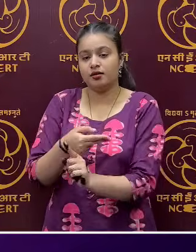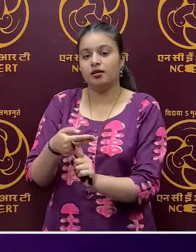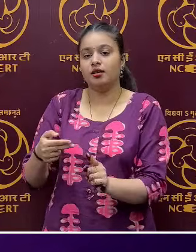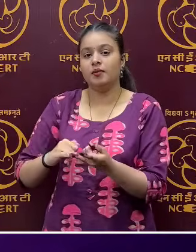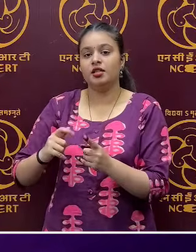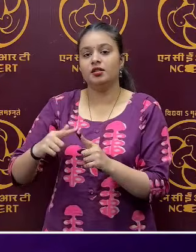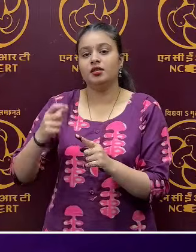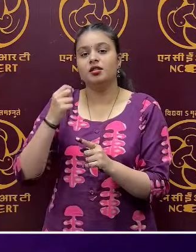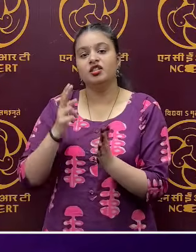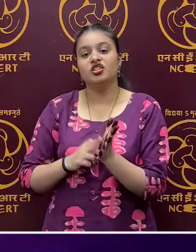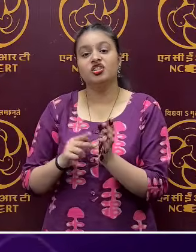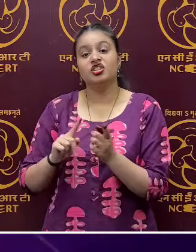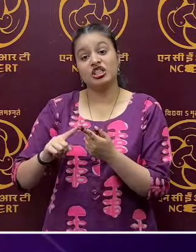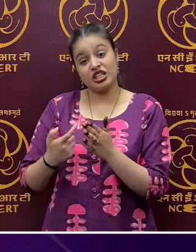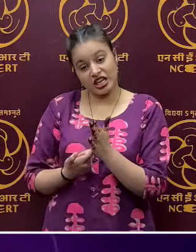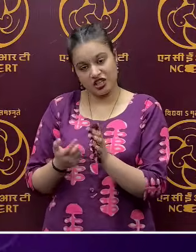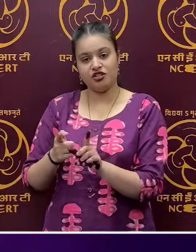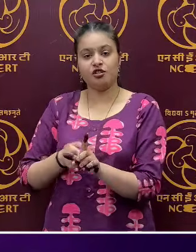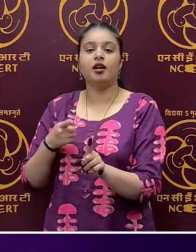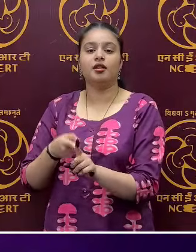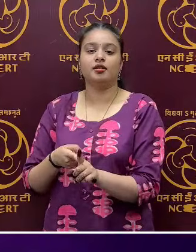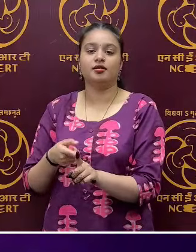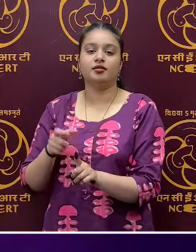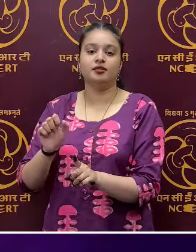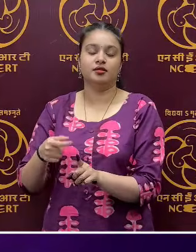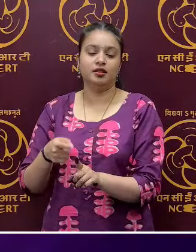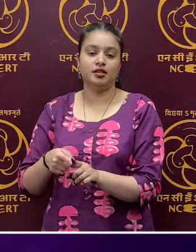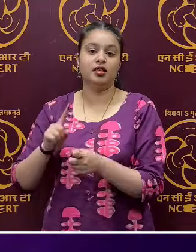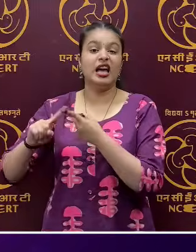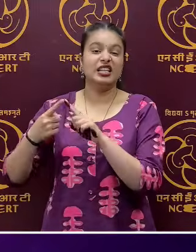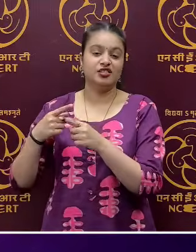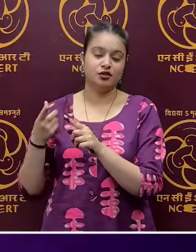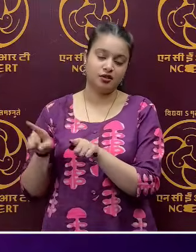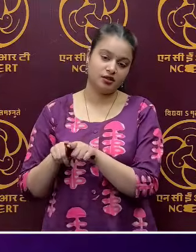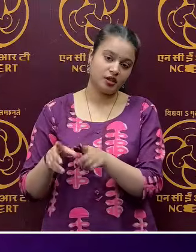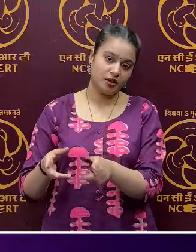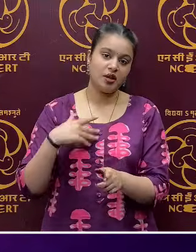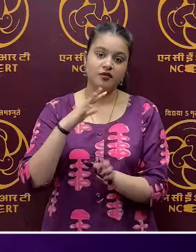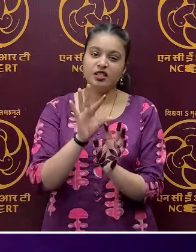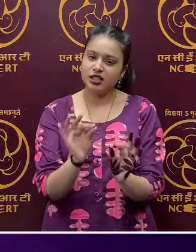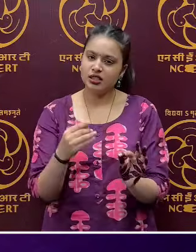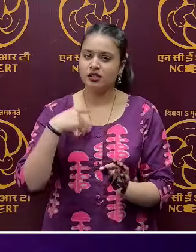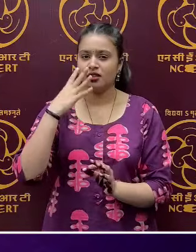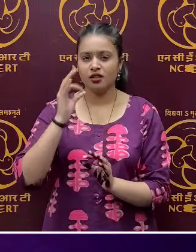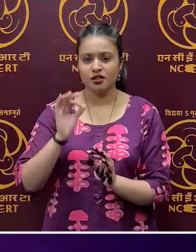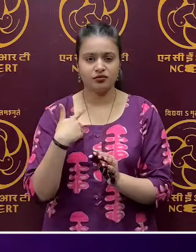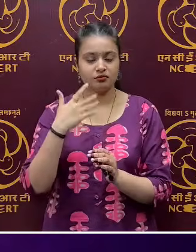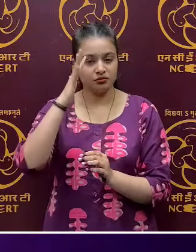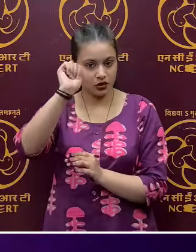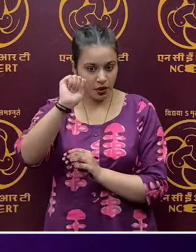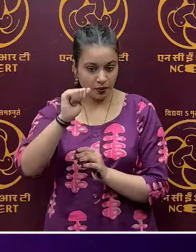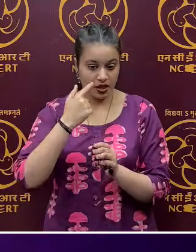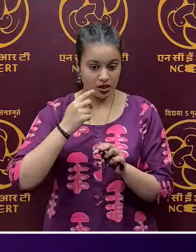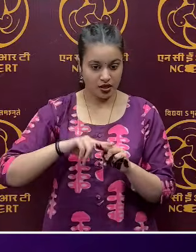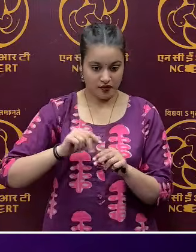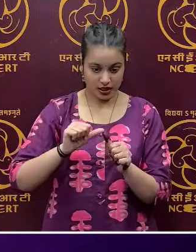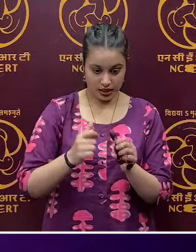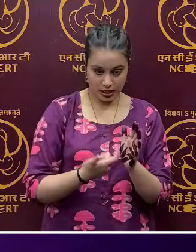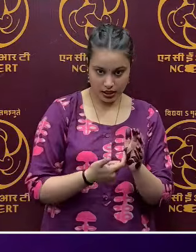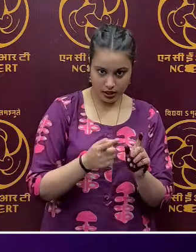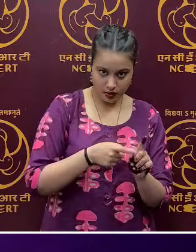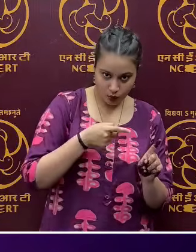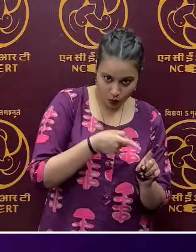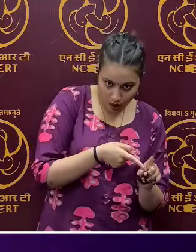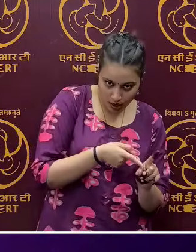interesting. So, that's how it's That's the history of stationery. That's how it's easy to remember. Anything with an ARY Yeah.